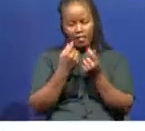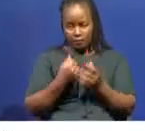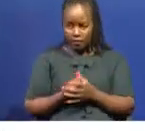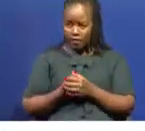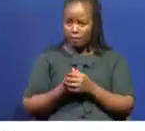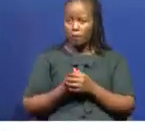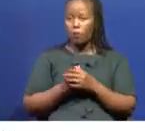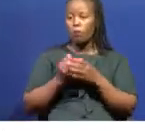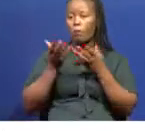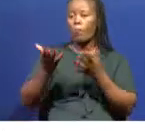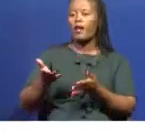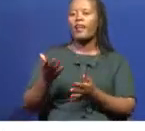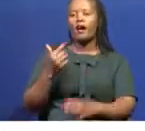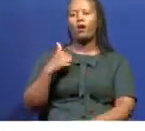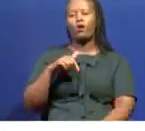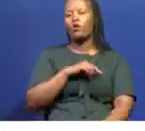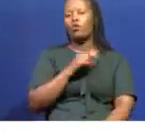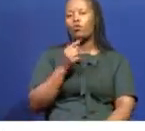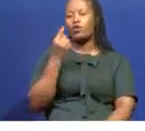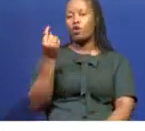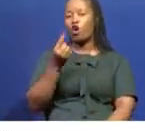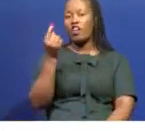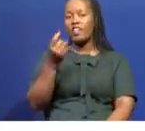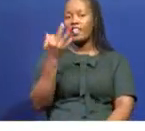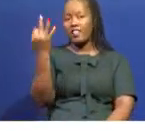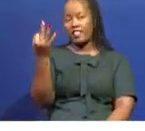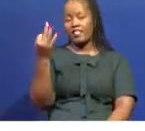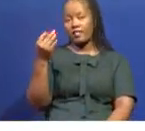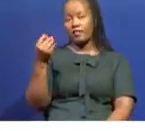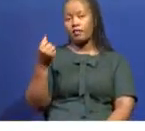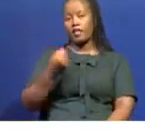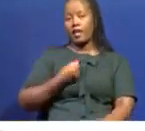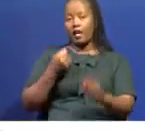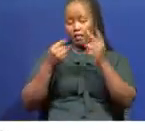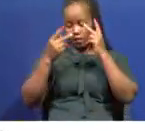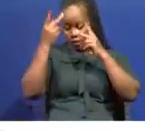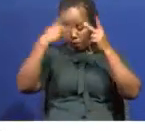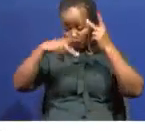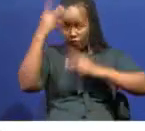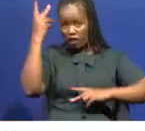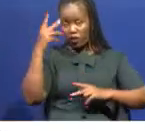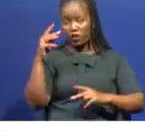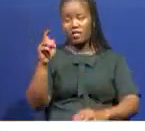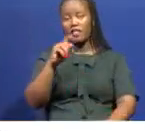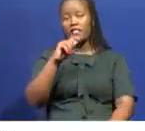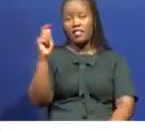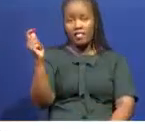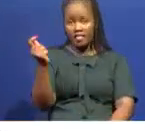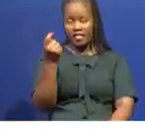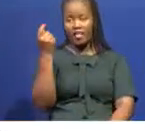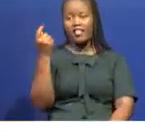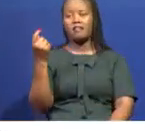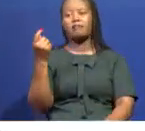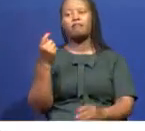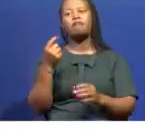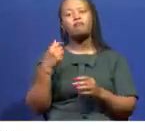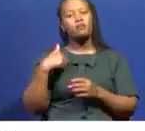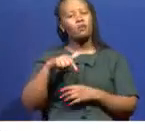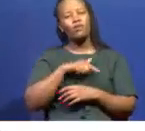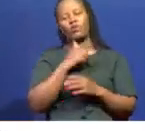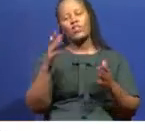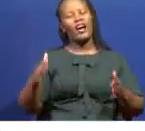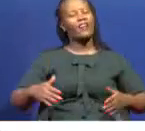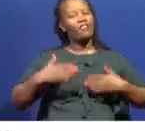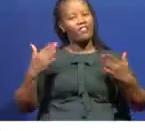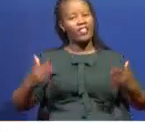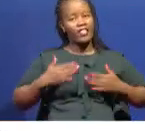right now we are only 3 professional females in Kenya. So we are grateful that